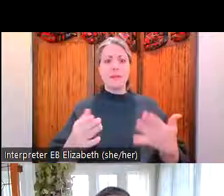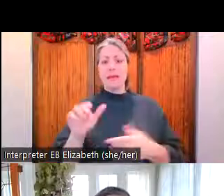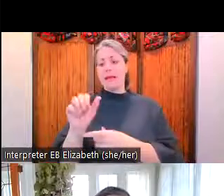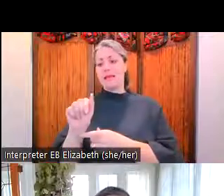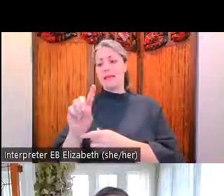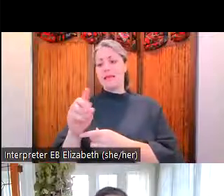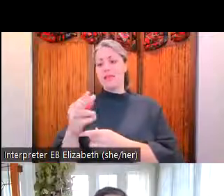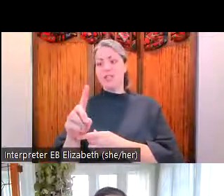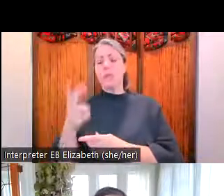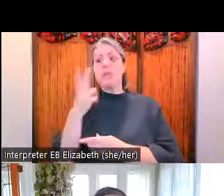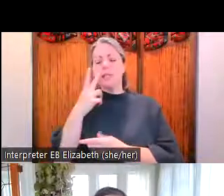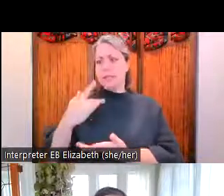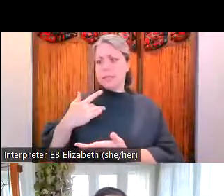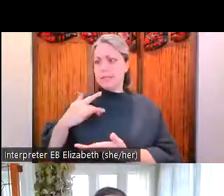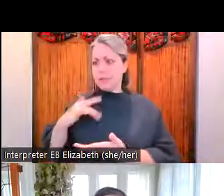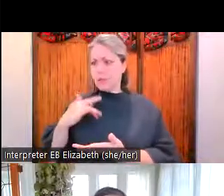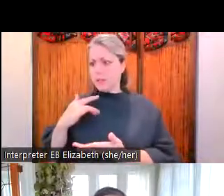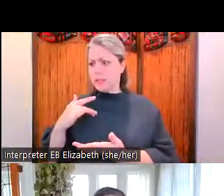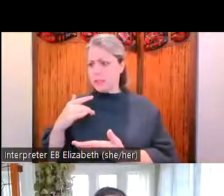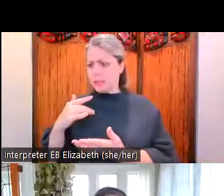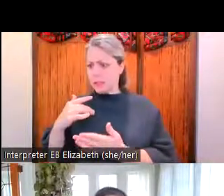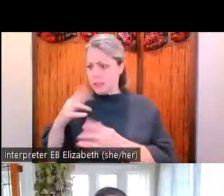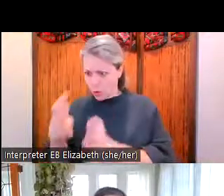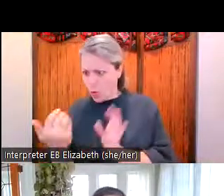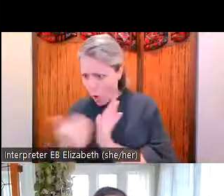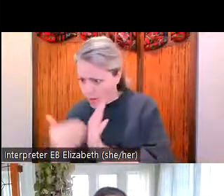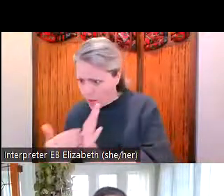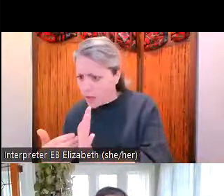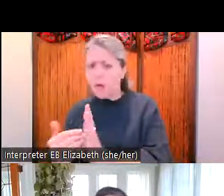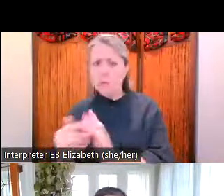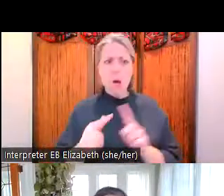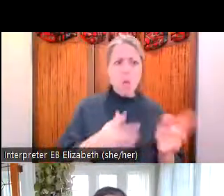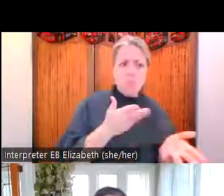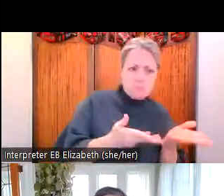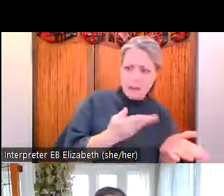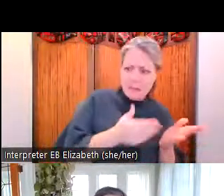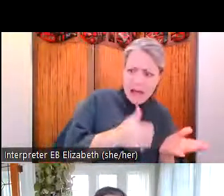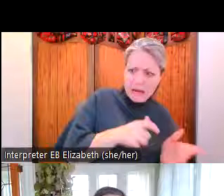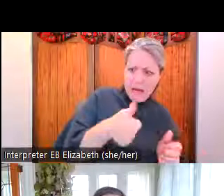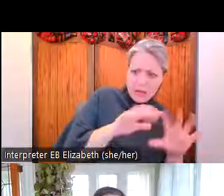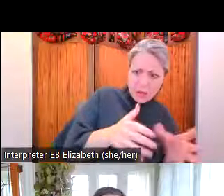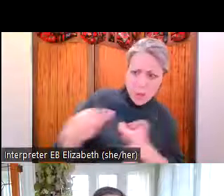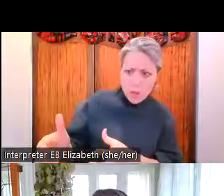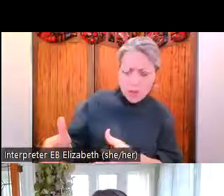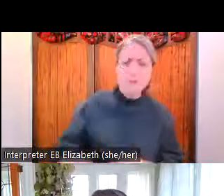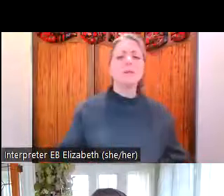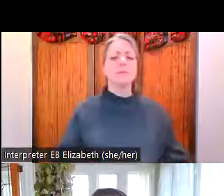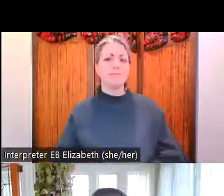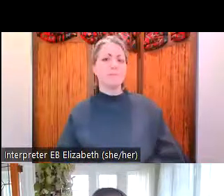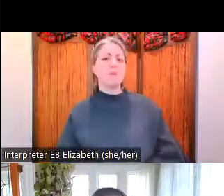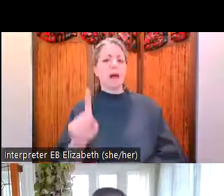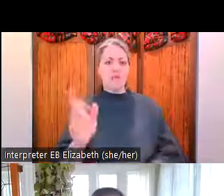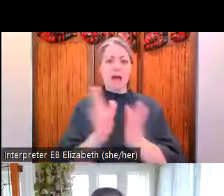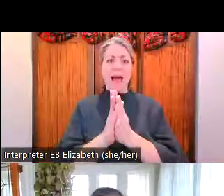quite frequently. So in summary, is it autism, ADHD, both, or something else? It's a lot to consider.